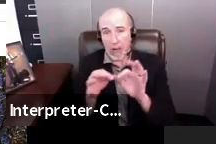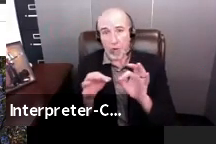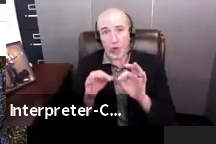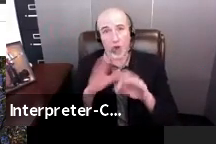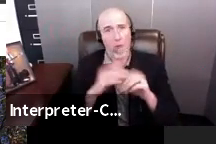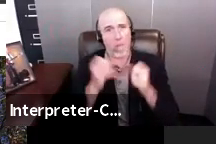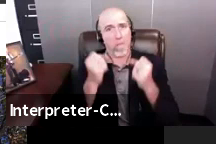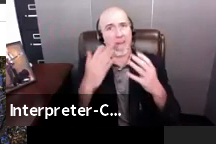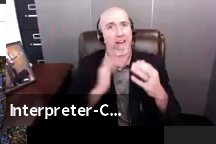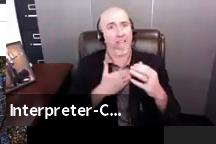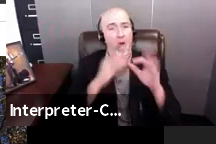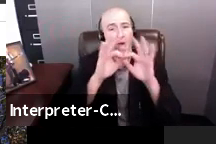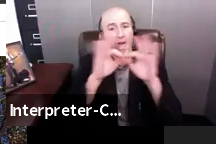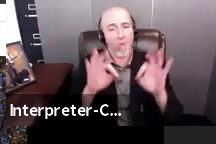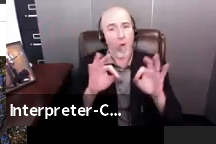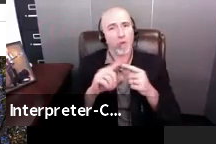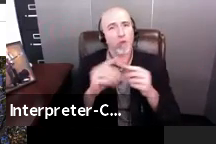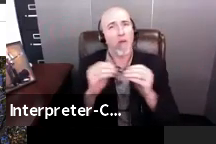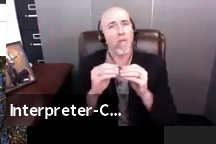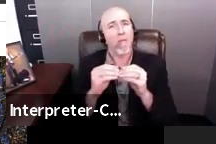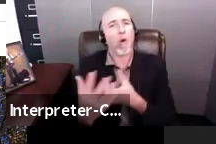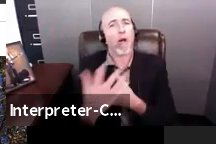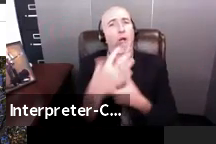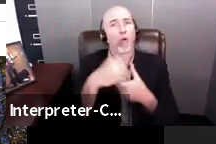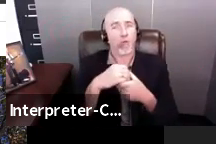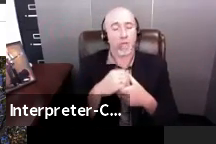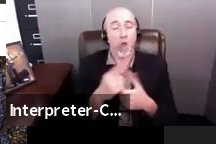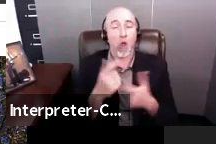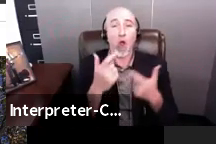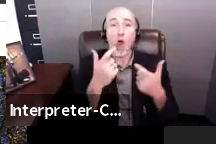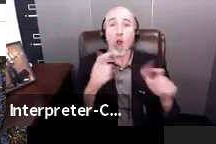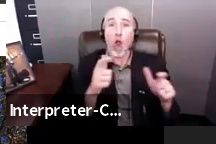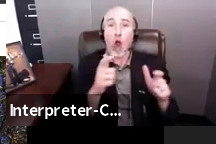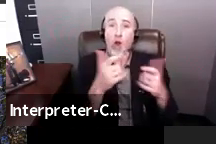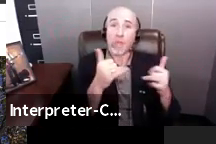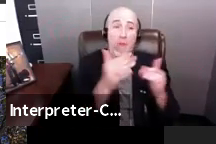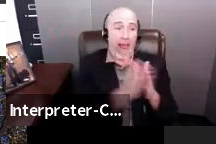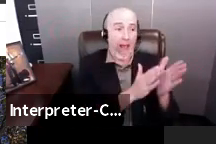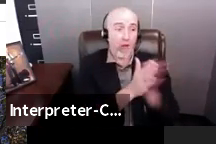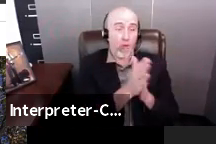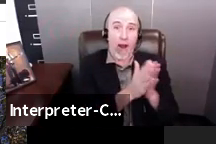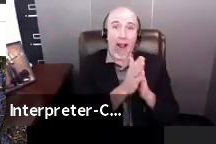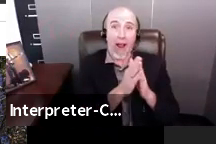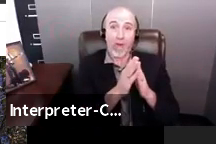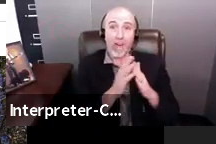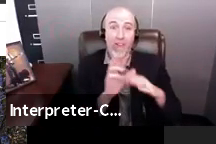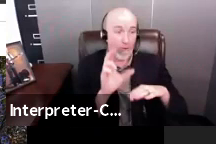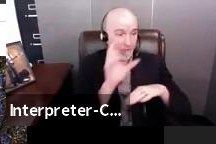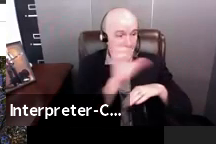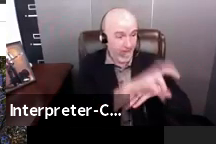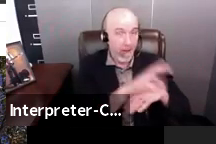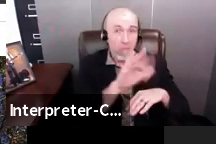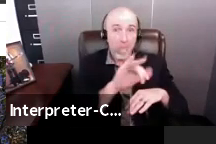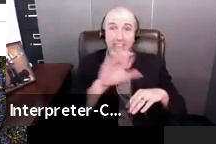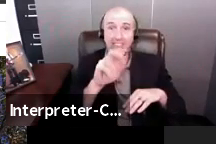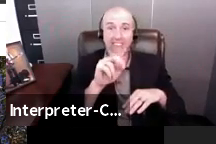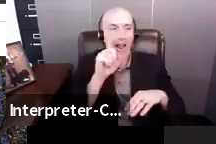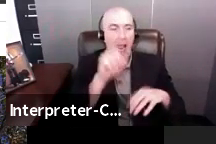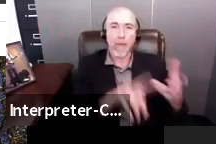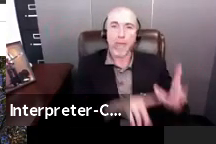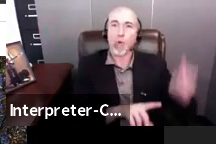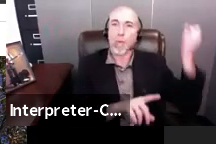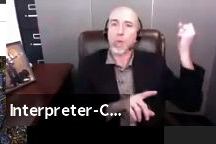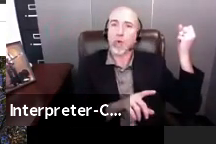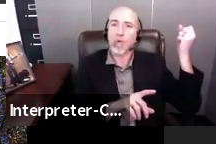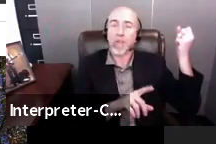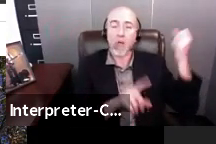inclusive. A large playground that was funded and built by citizens had to be removed. When asked, residents